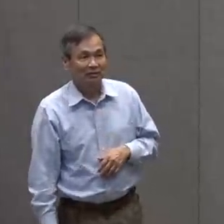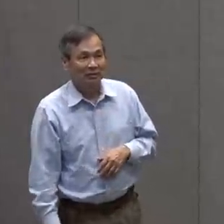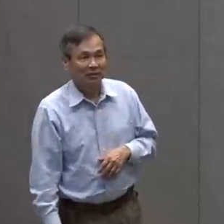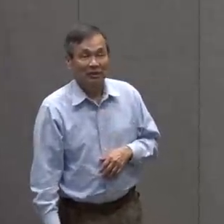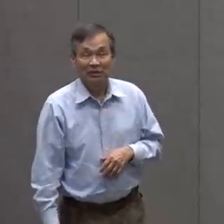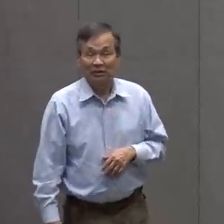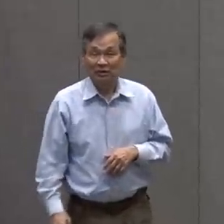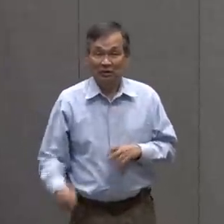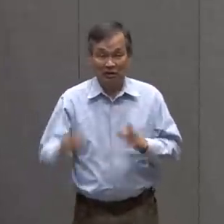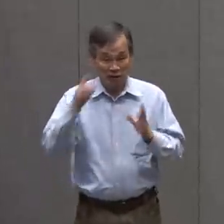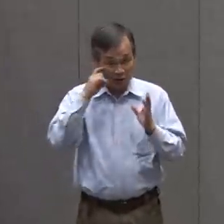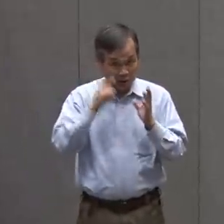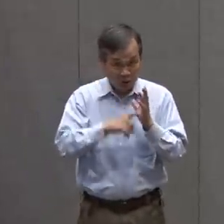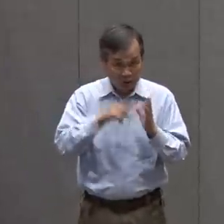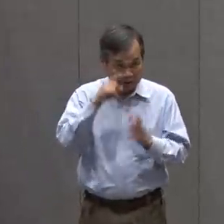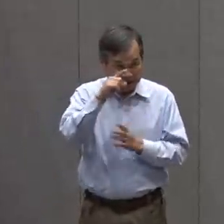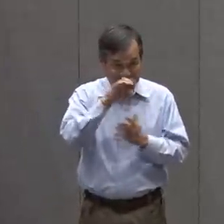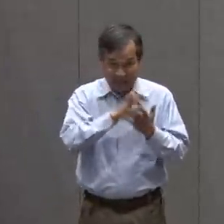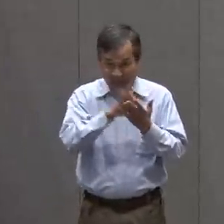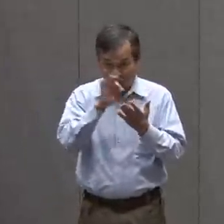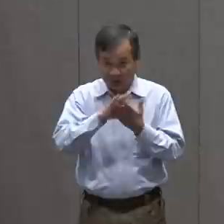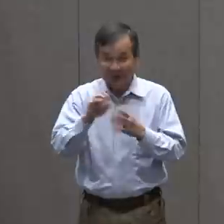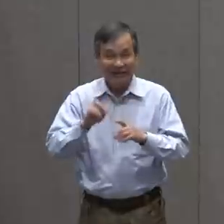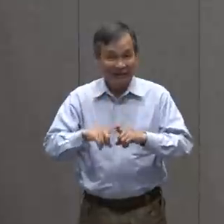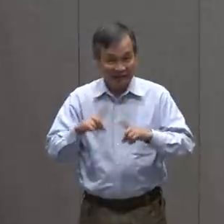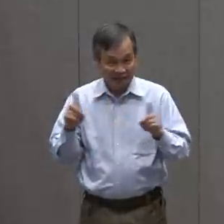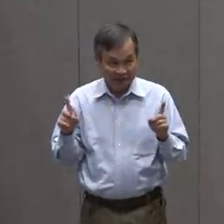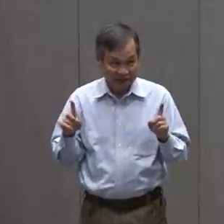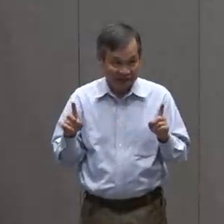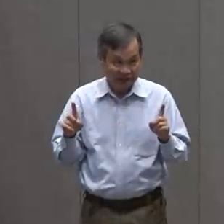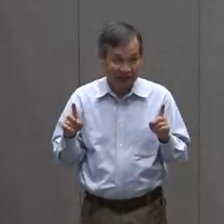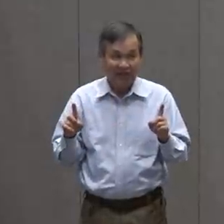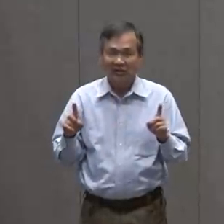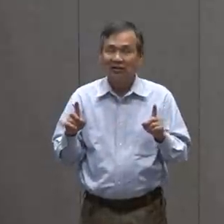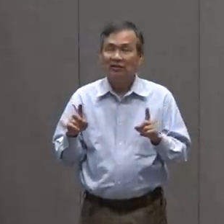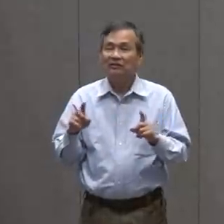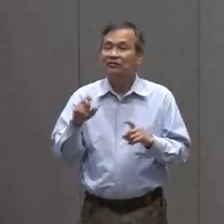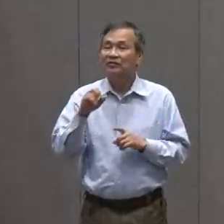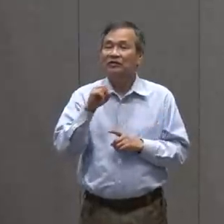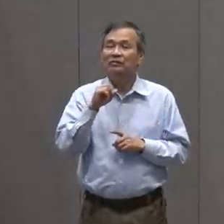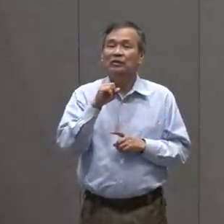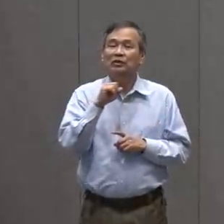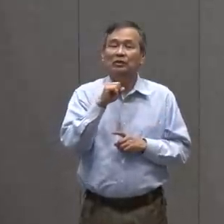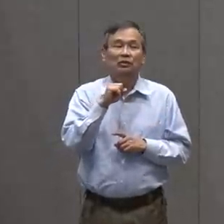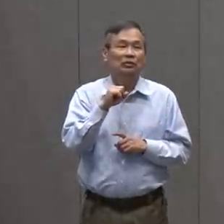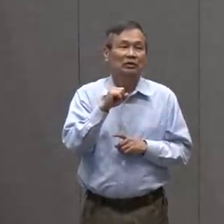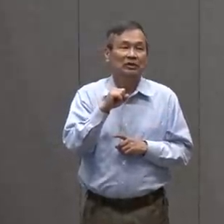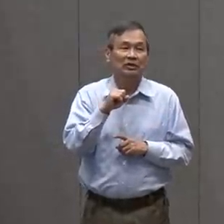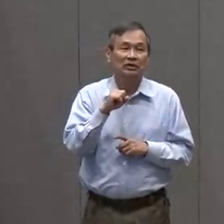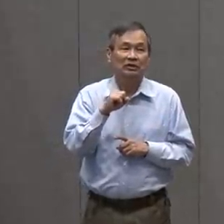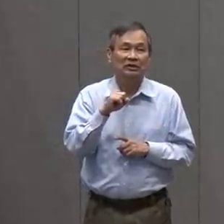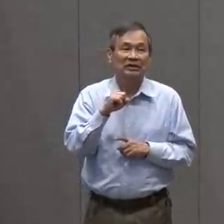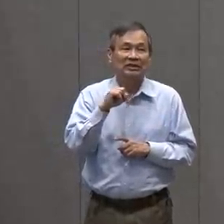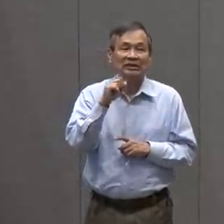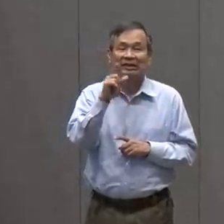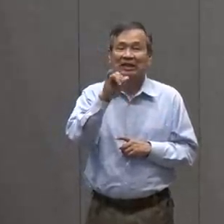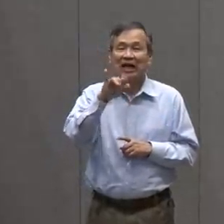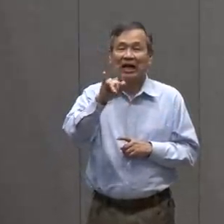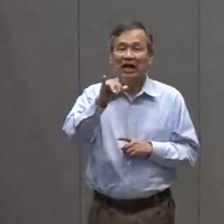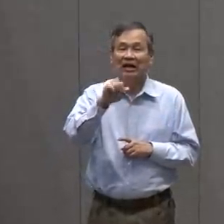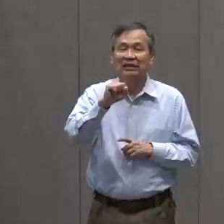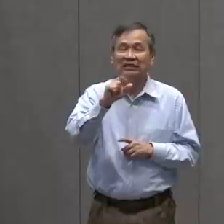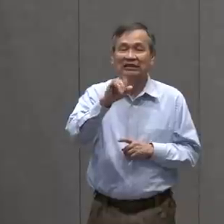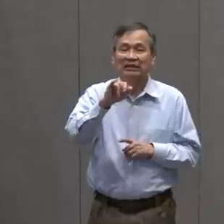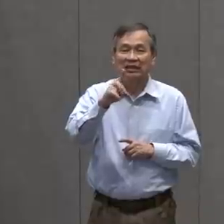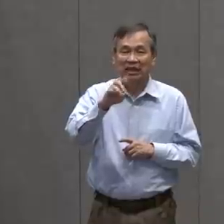also notice in her counting sequence how it is different from Chutes and Ladders, with the Slides and Ladders? Is you do not count, oh,